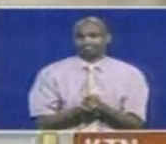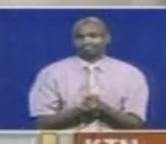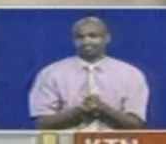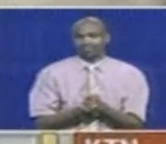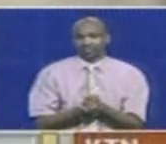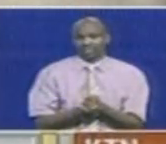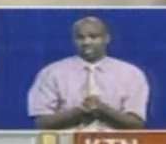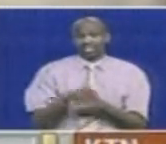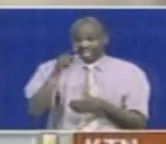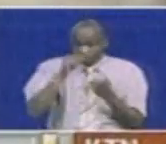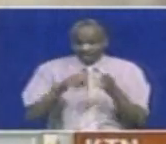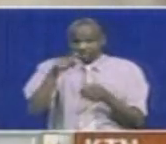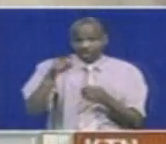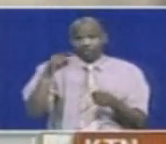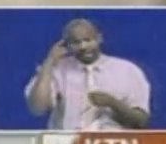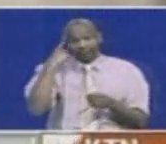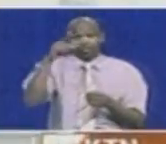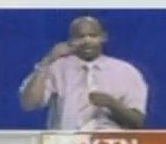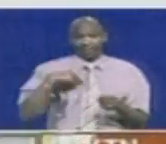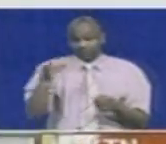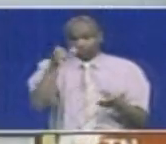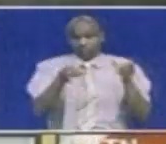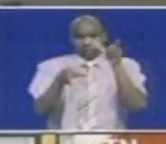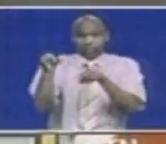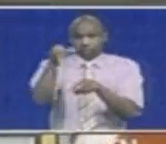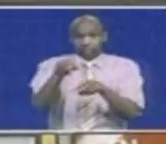Ilikuwa nawekwa asifu ni mtu alikuwa anapanga kuni.